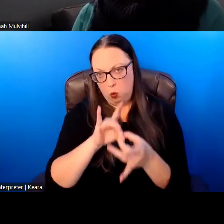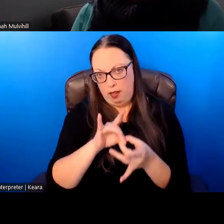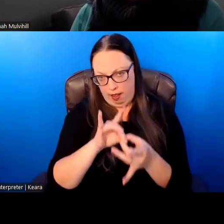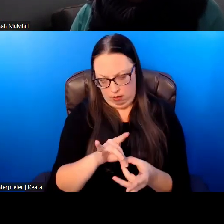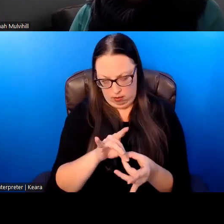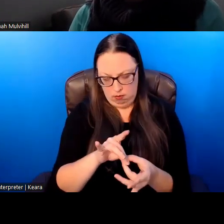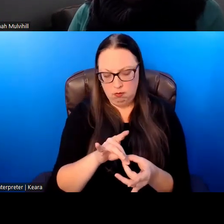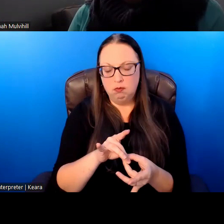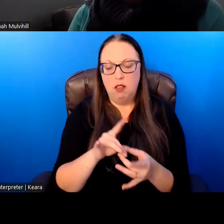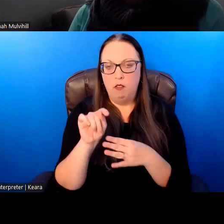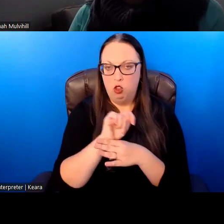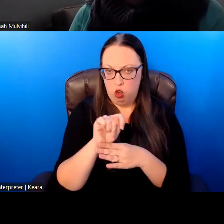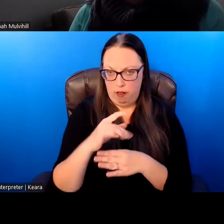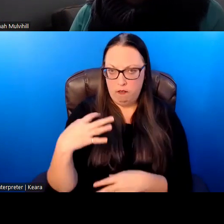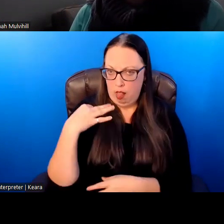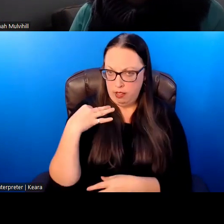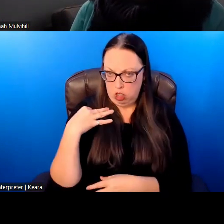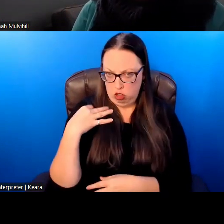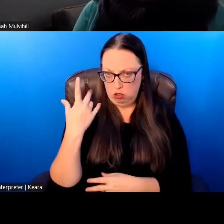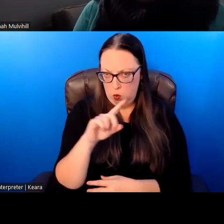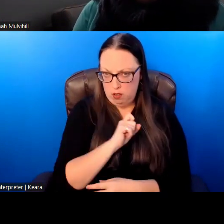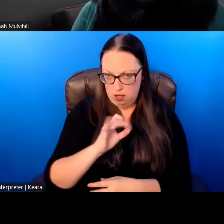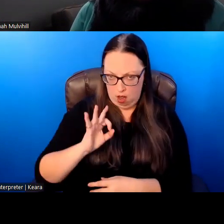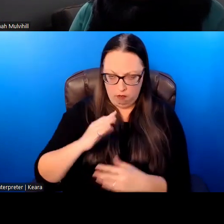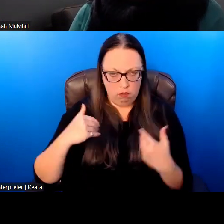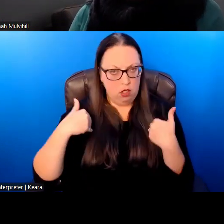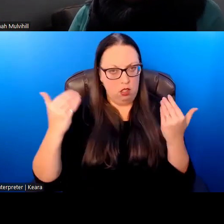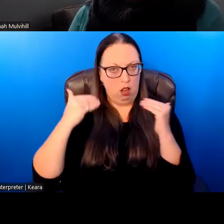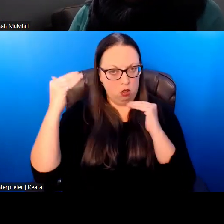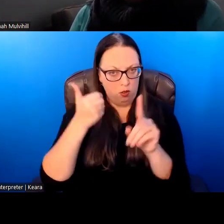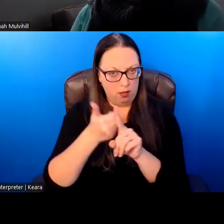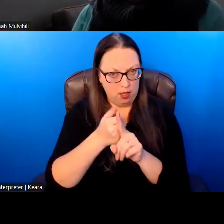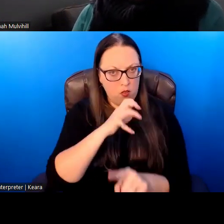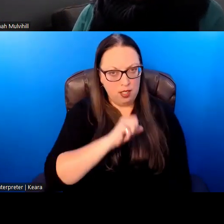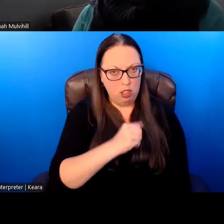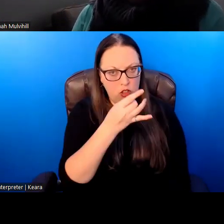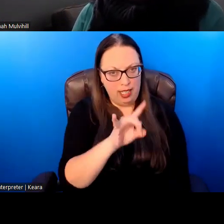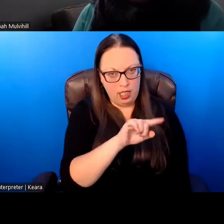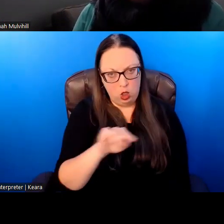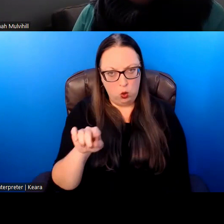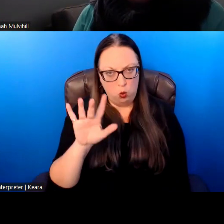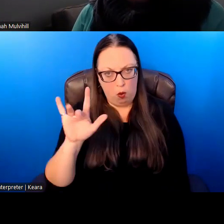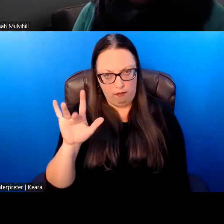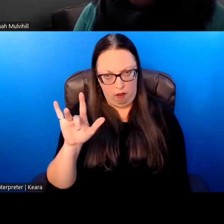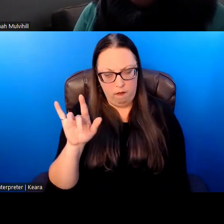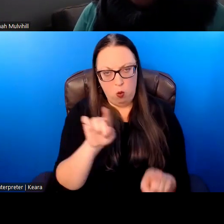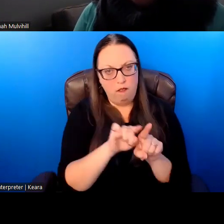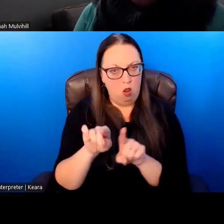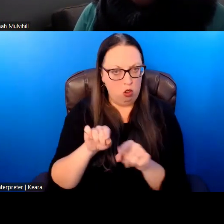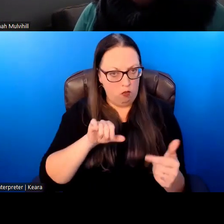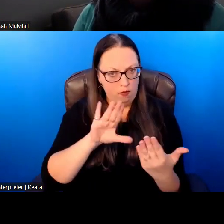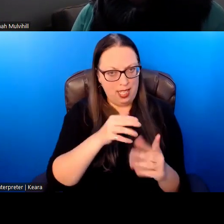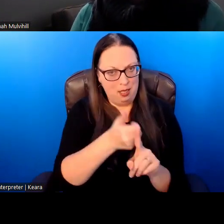trained volunteers who are young adults, age 18 to 25, who have also faced their own mental